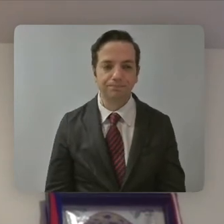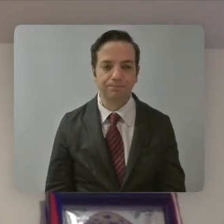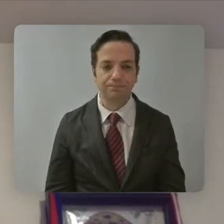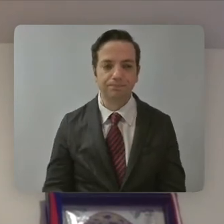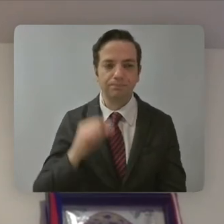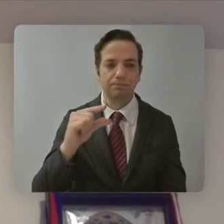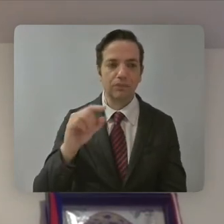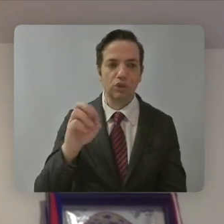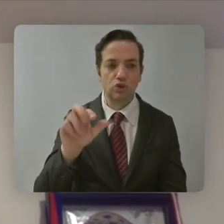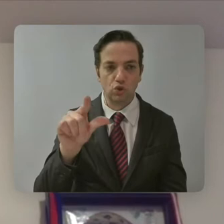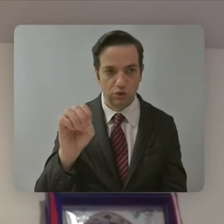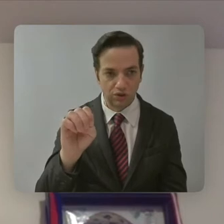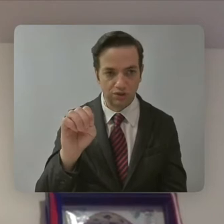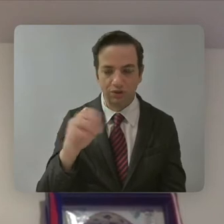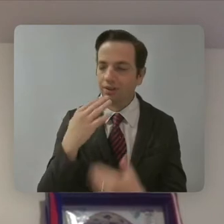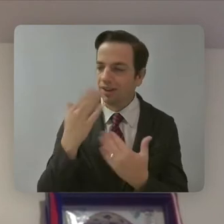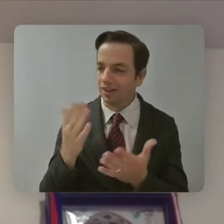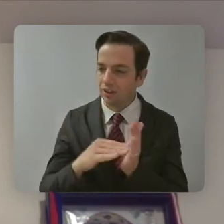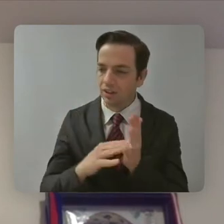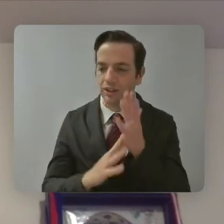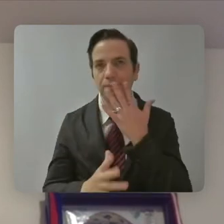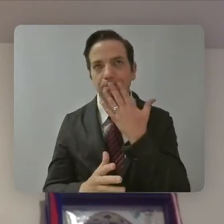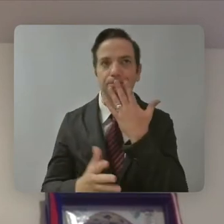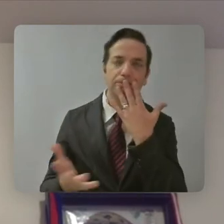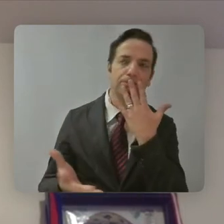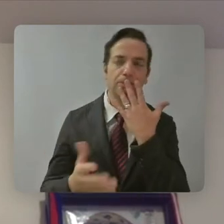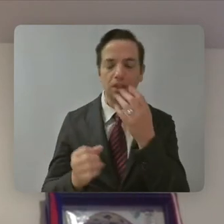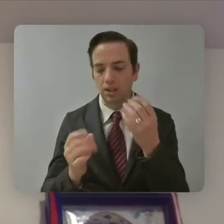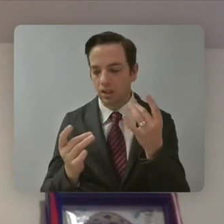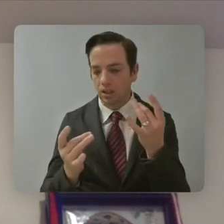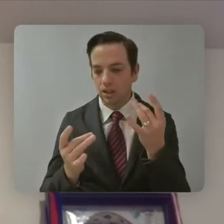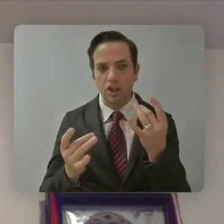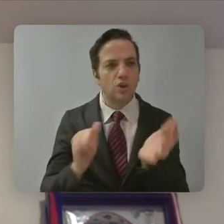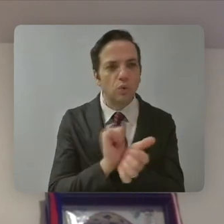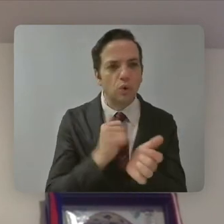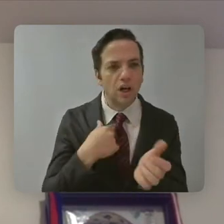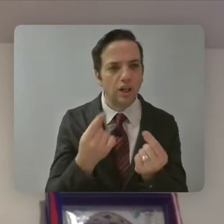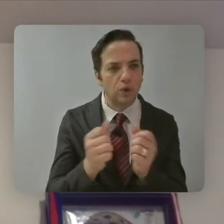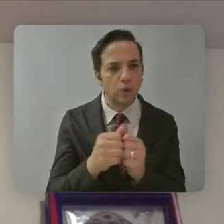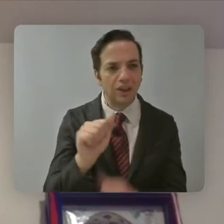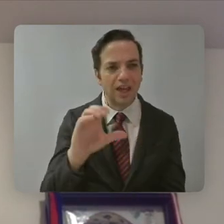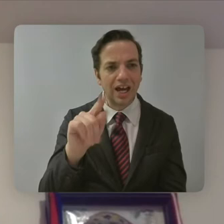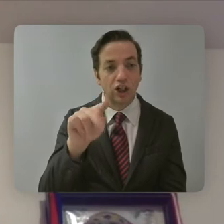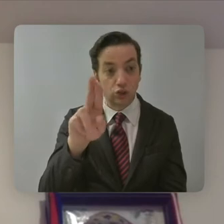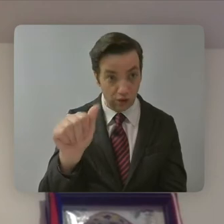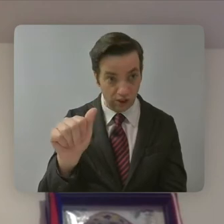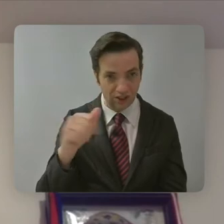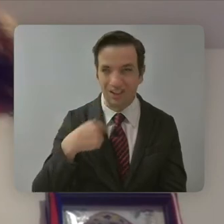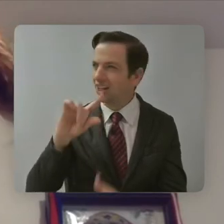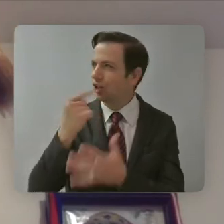The work that I was doing with ACTRA, like when I graduated back in 2019, I never thought I was going to become an